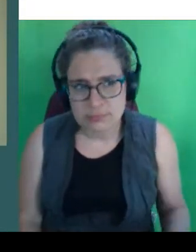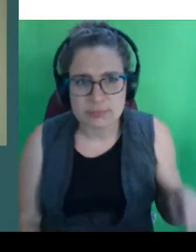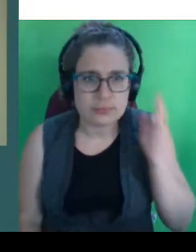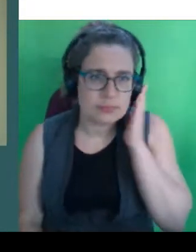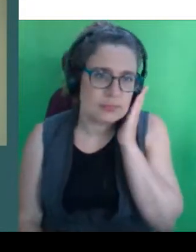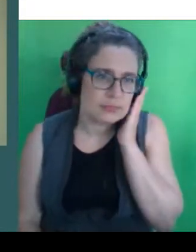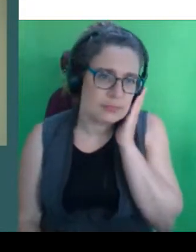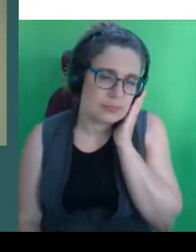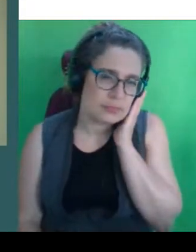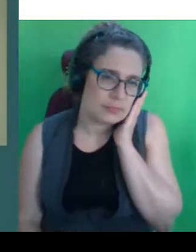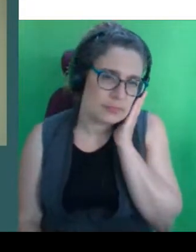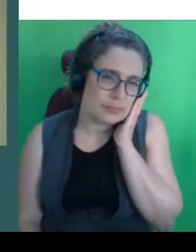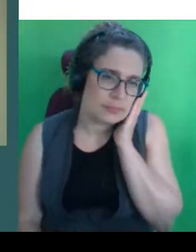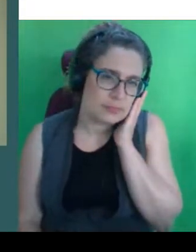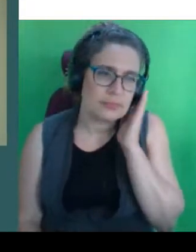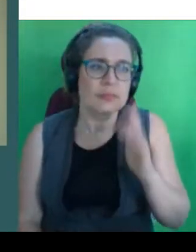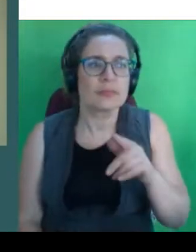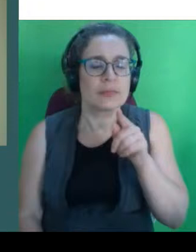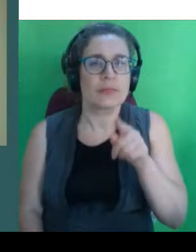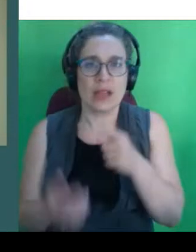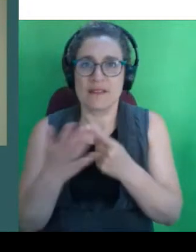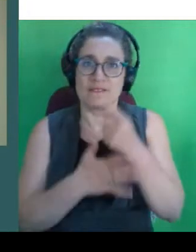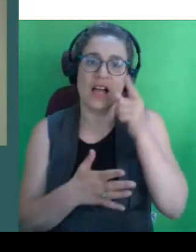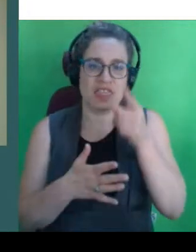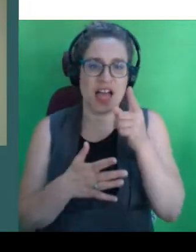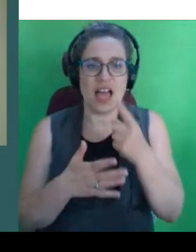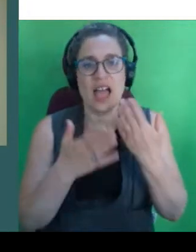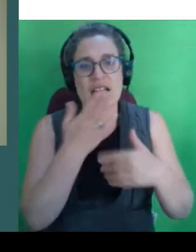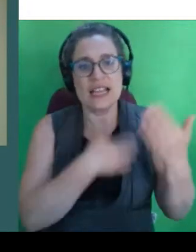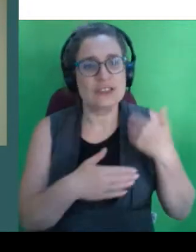history of eczema or raised total IgE, you might get false positives.